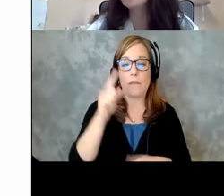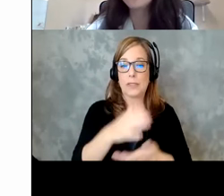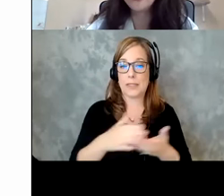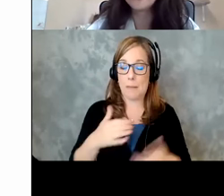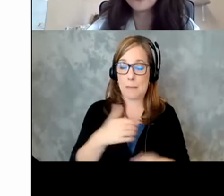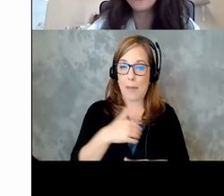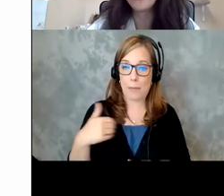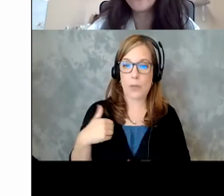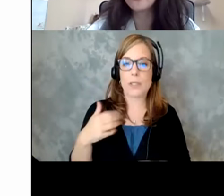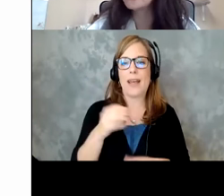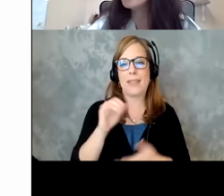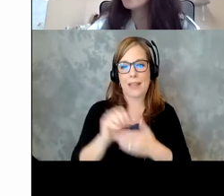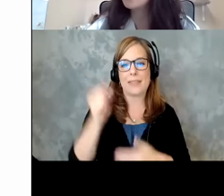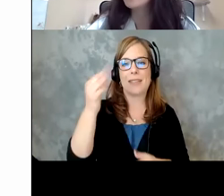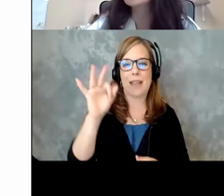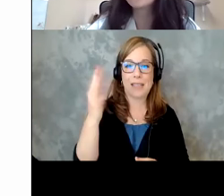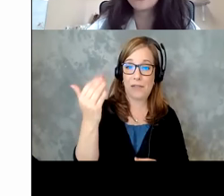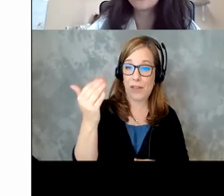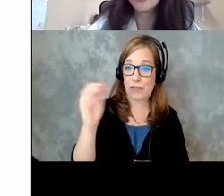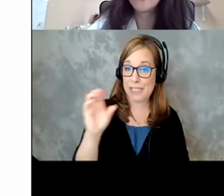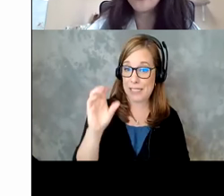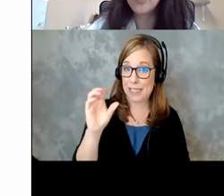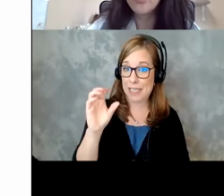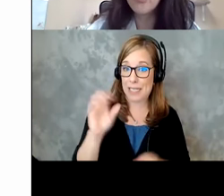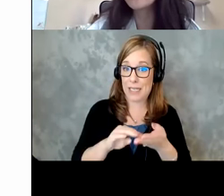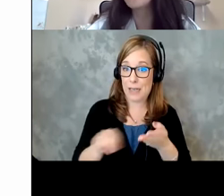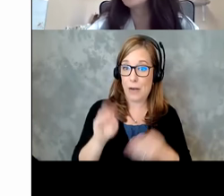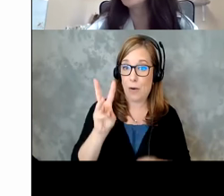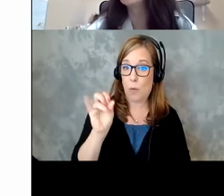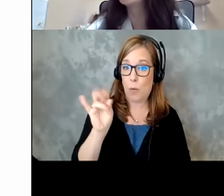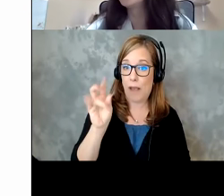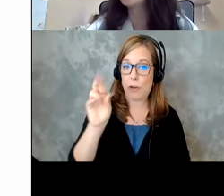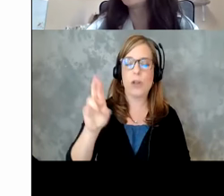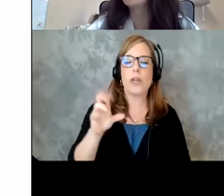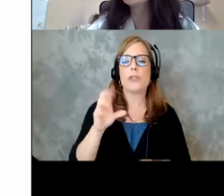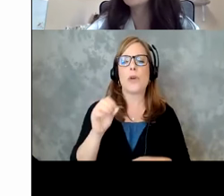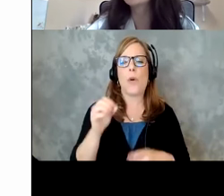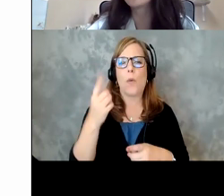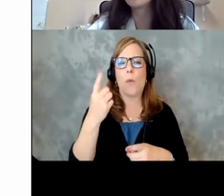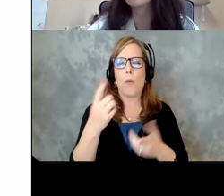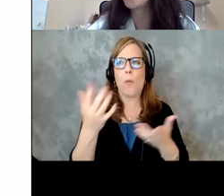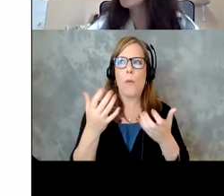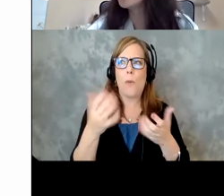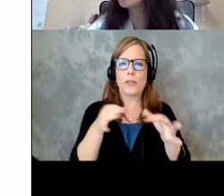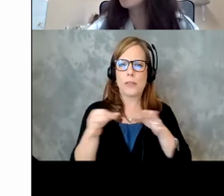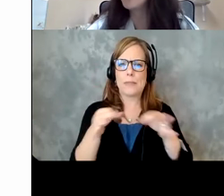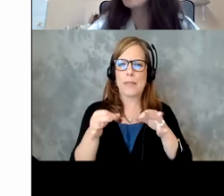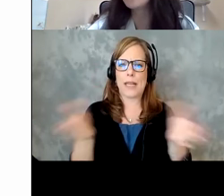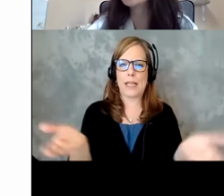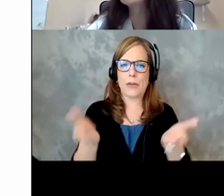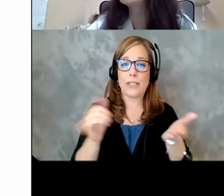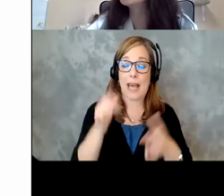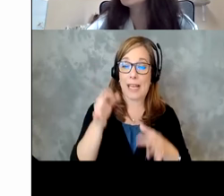those on 1915C waivers. And so the clarifying point we wanted to make here is that if those members are on a wait